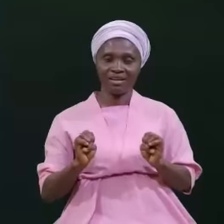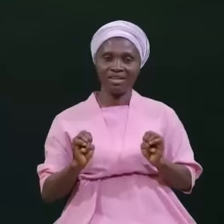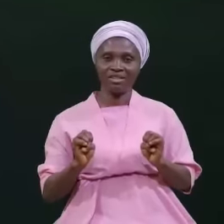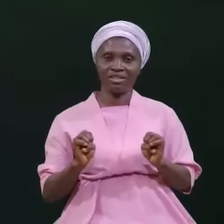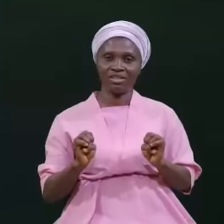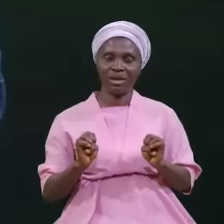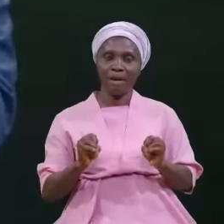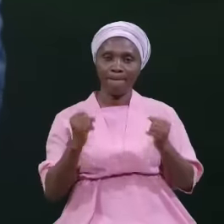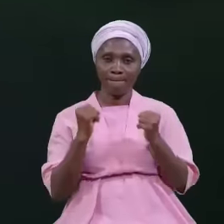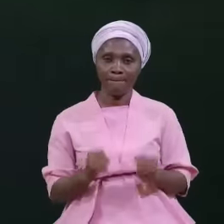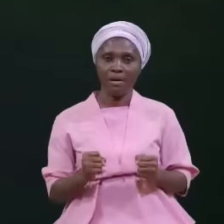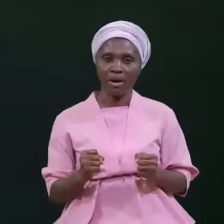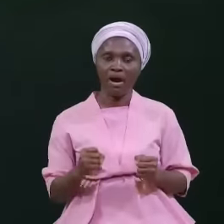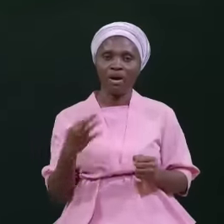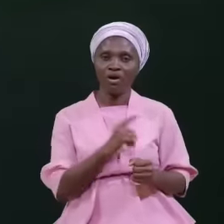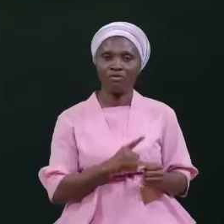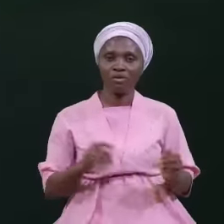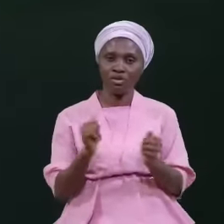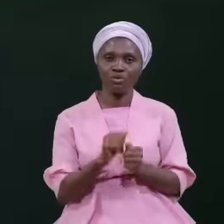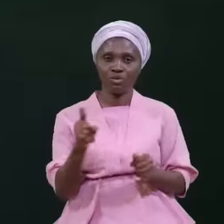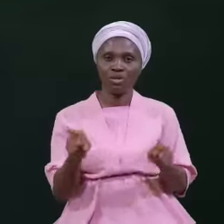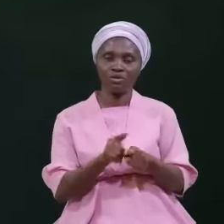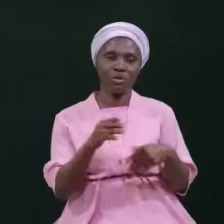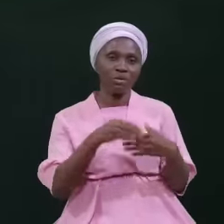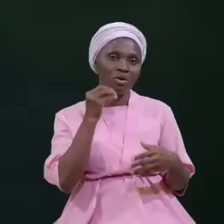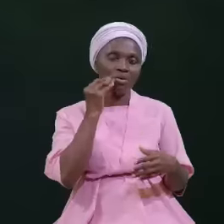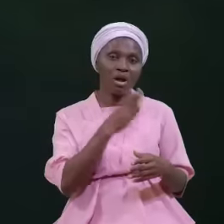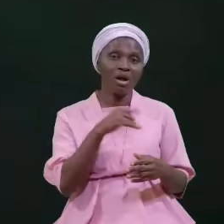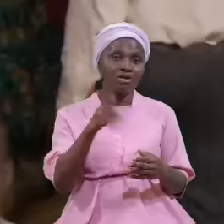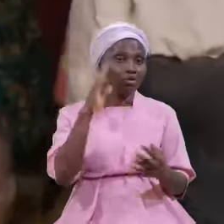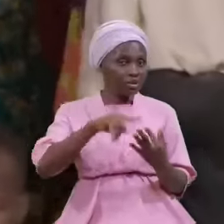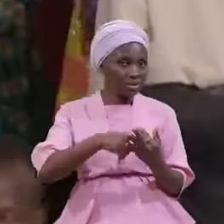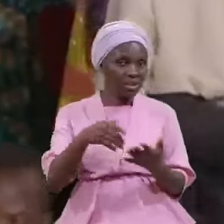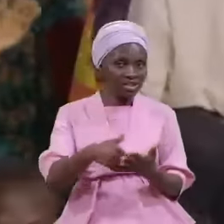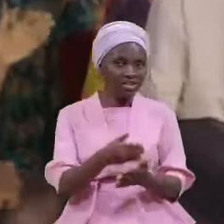go back home and you start the new year with new life.